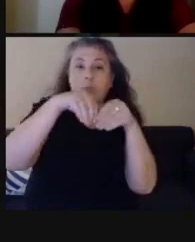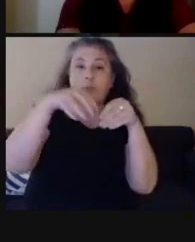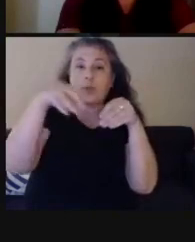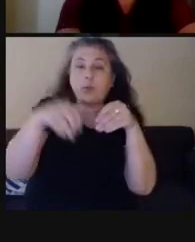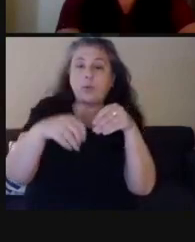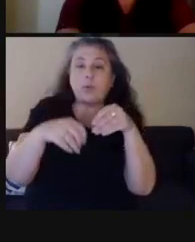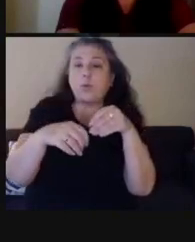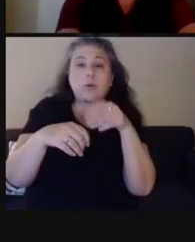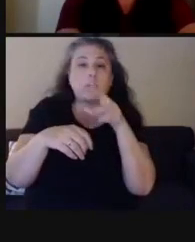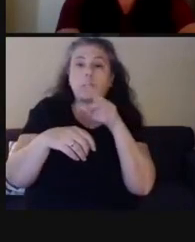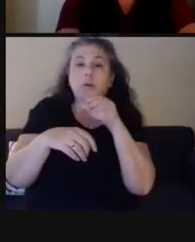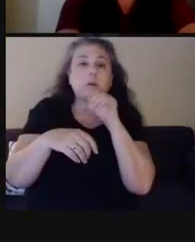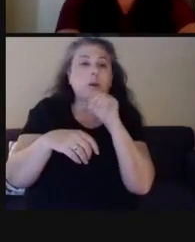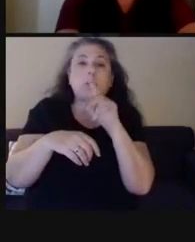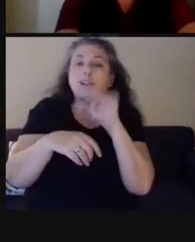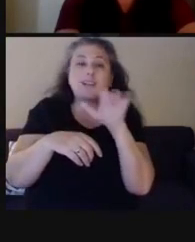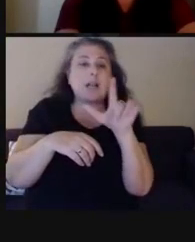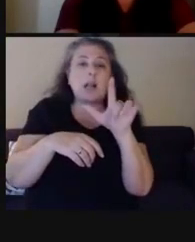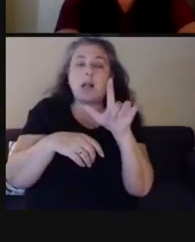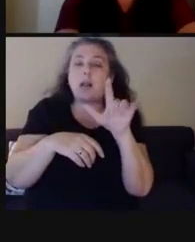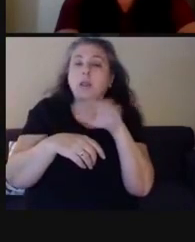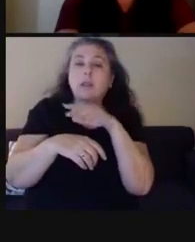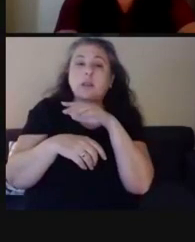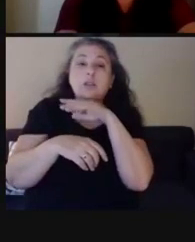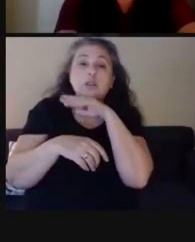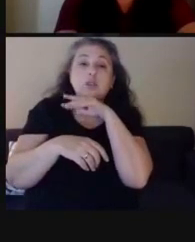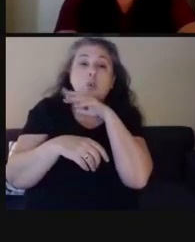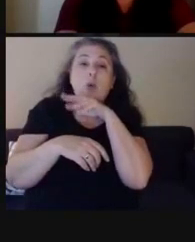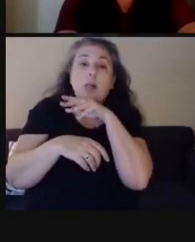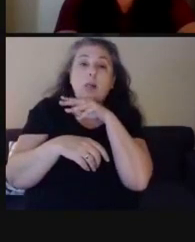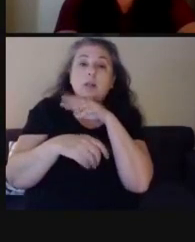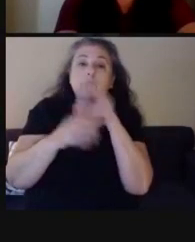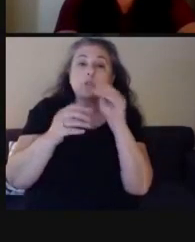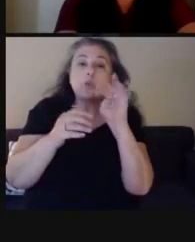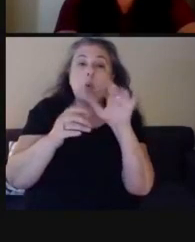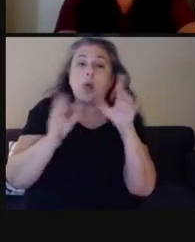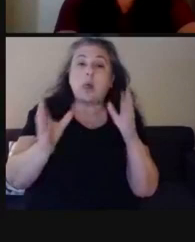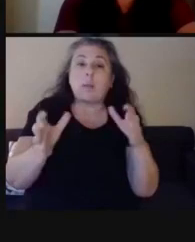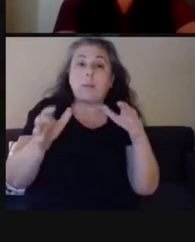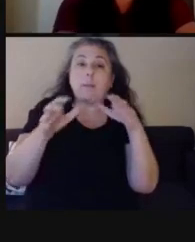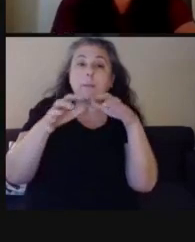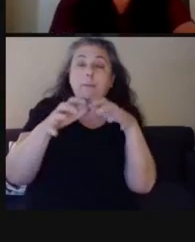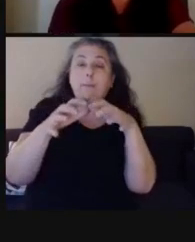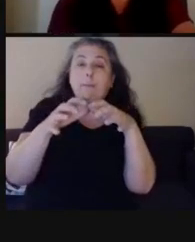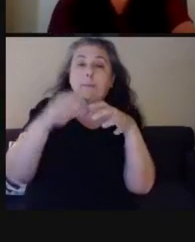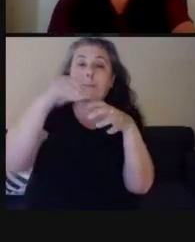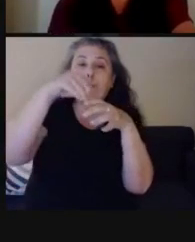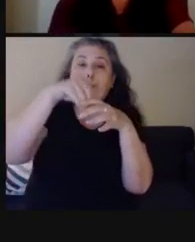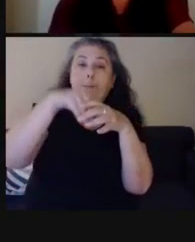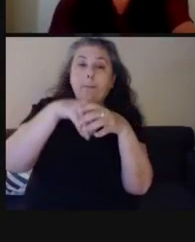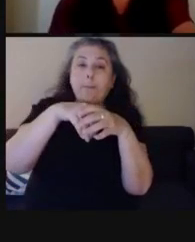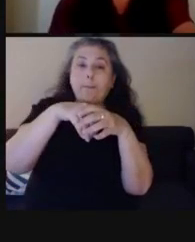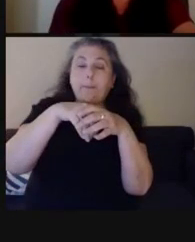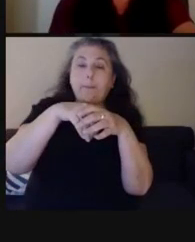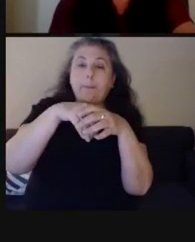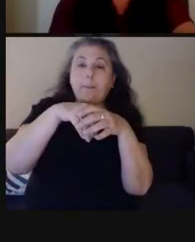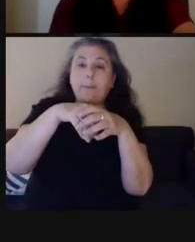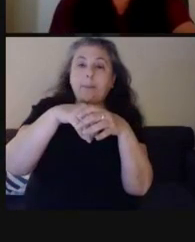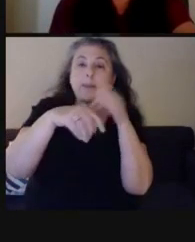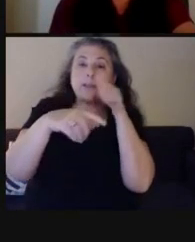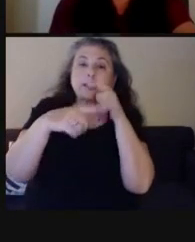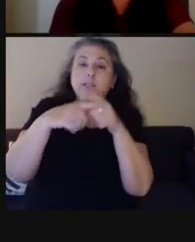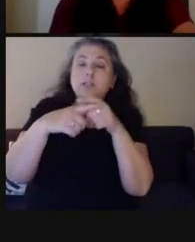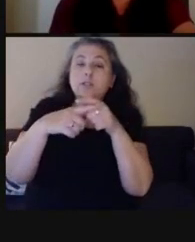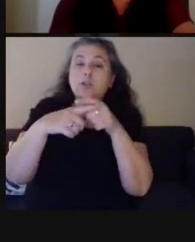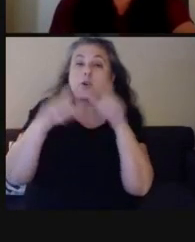we don't till the soil. We mound the soil and we plant. We plant our sister corn